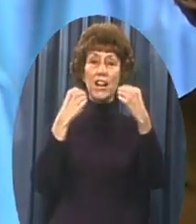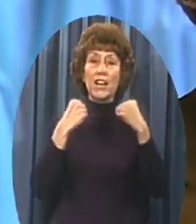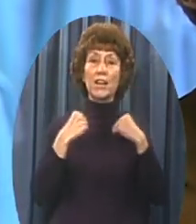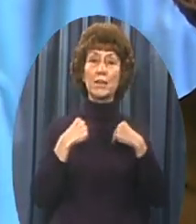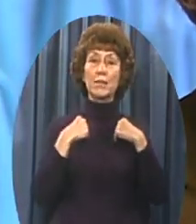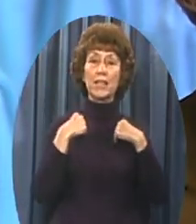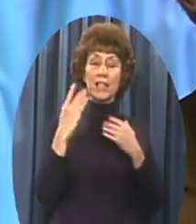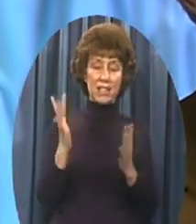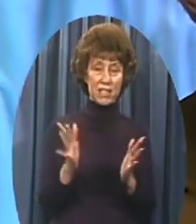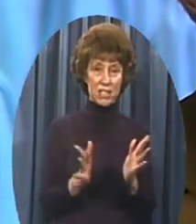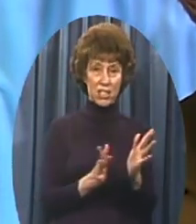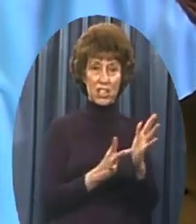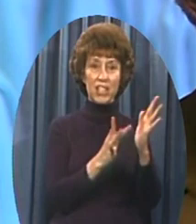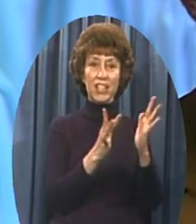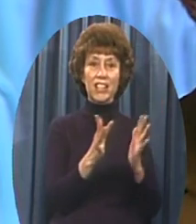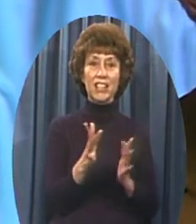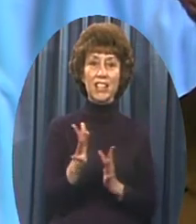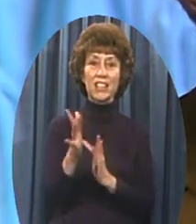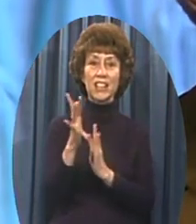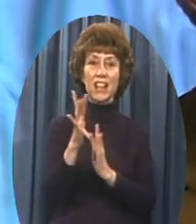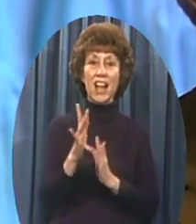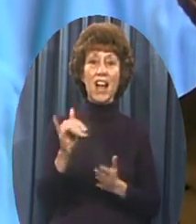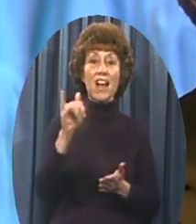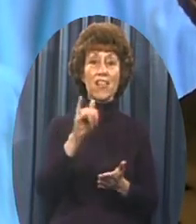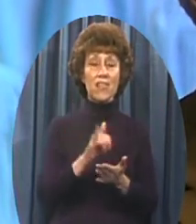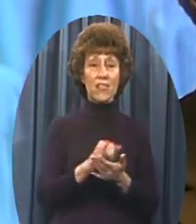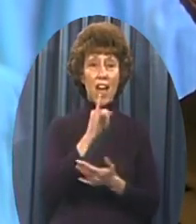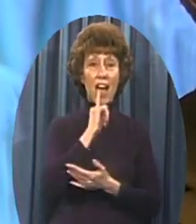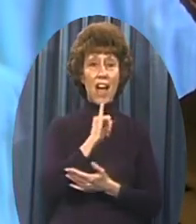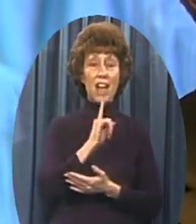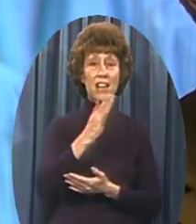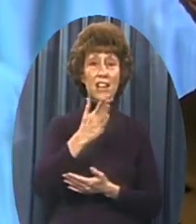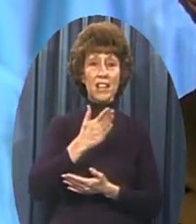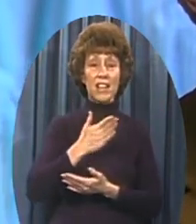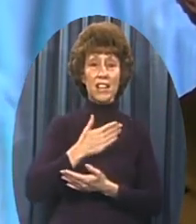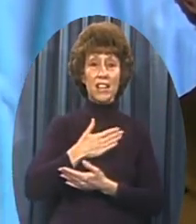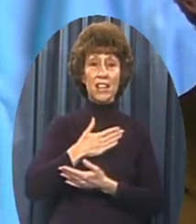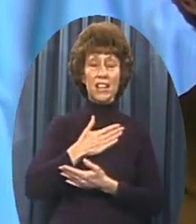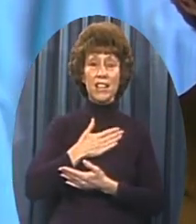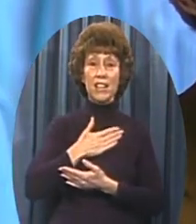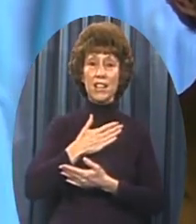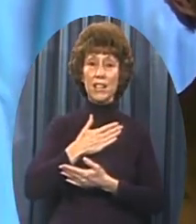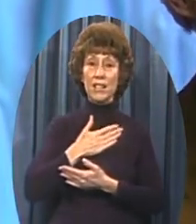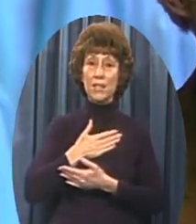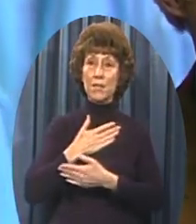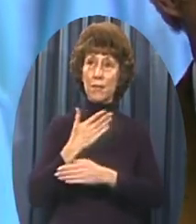Grant it, Jesus, is my plea.